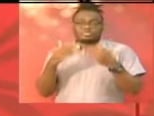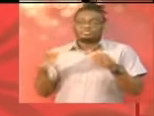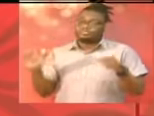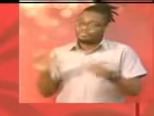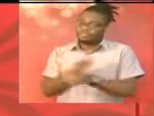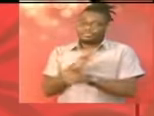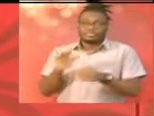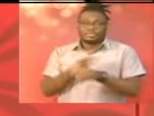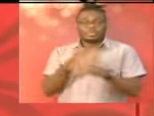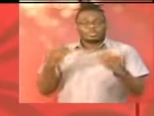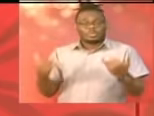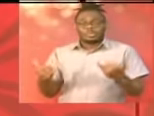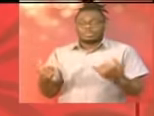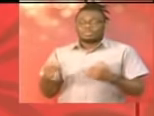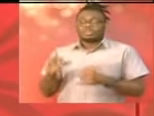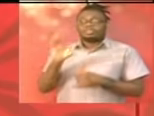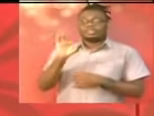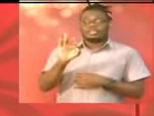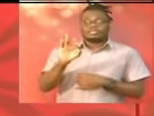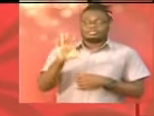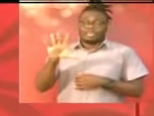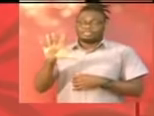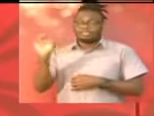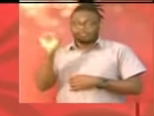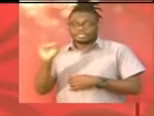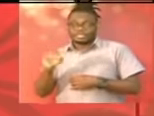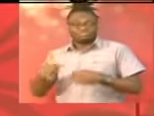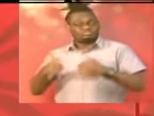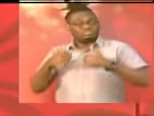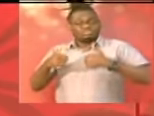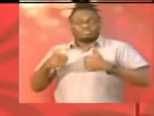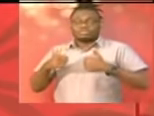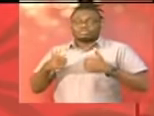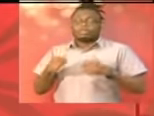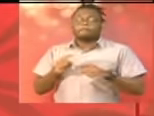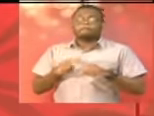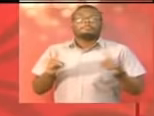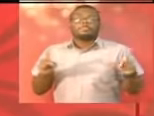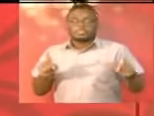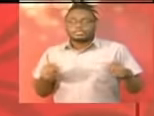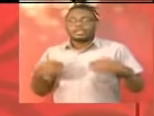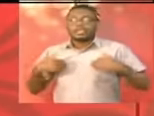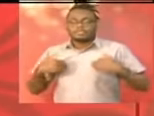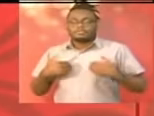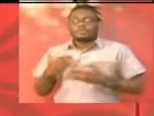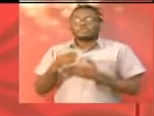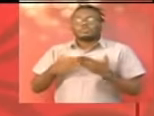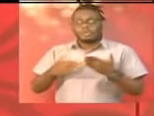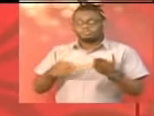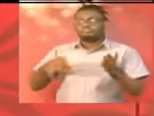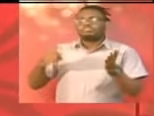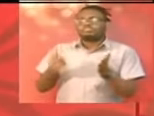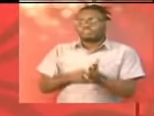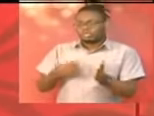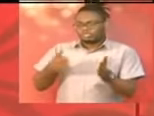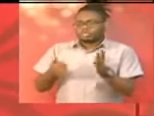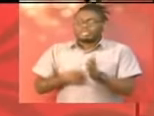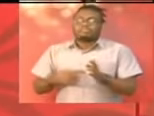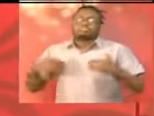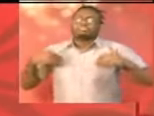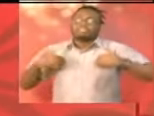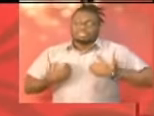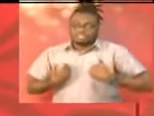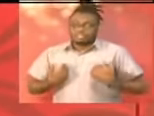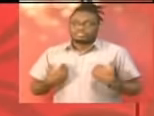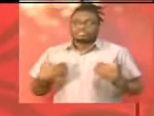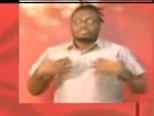95% back to normal. I do have some moments of fatigue now and then. I do get some shortness of breath now and